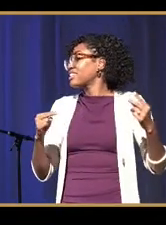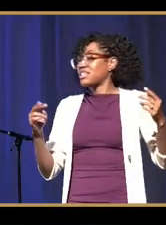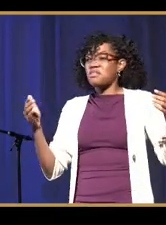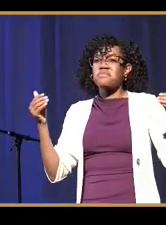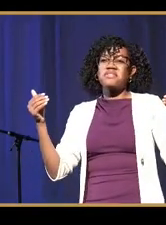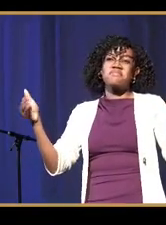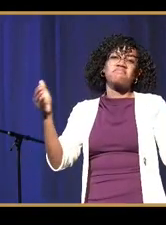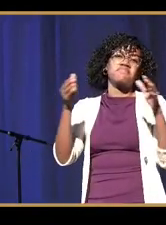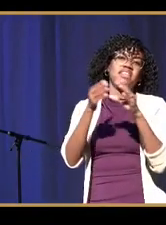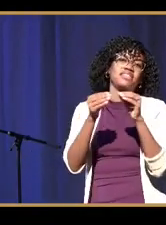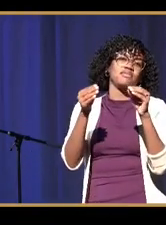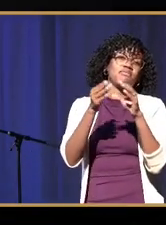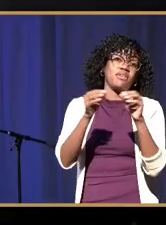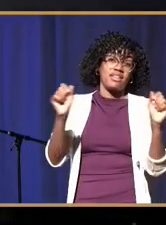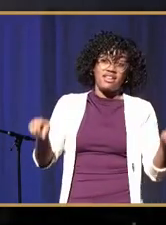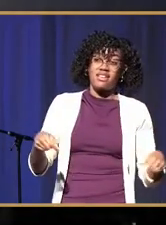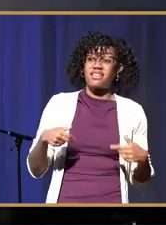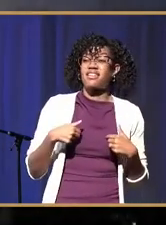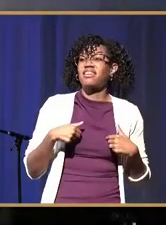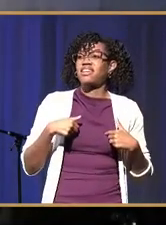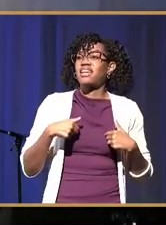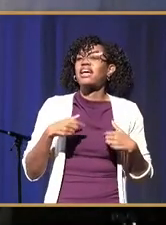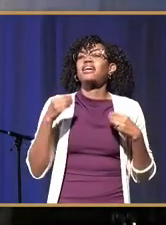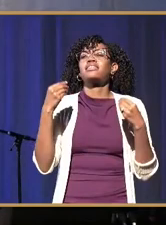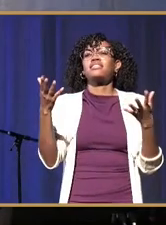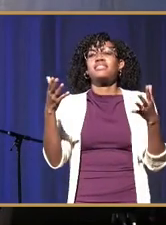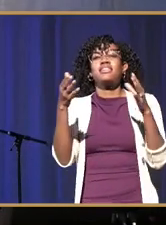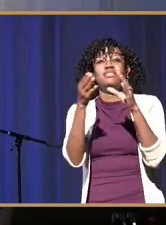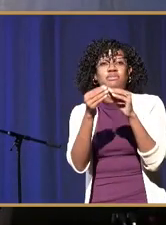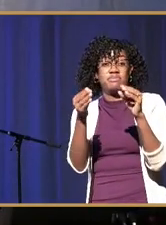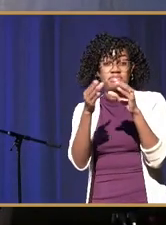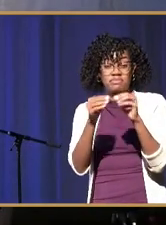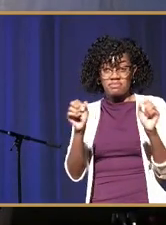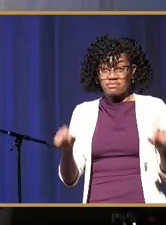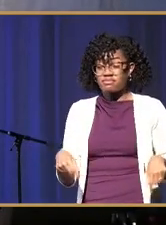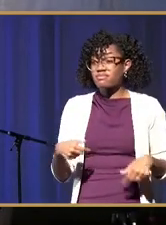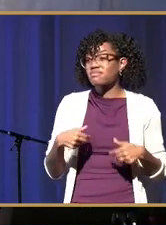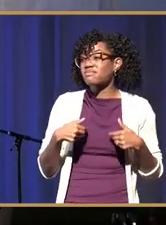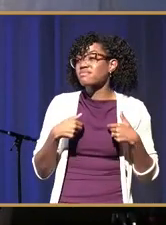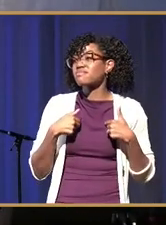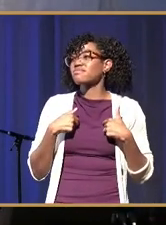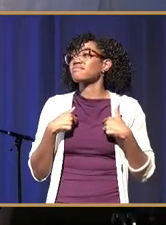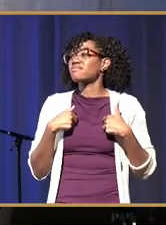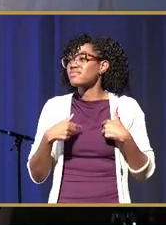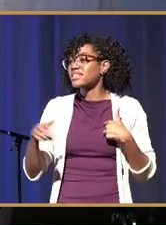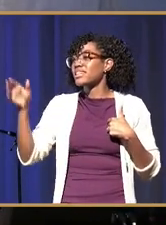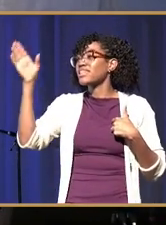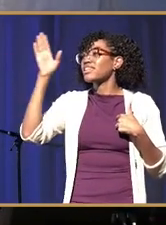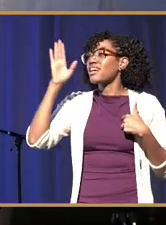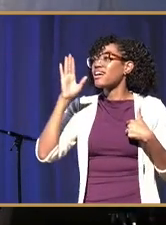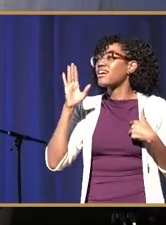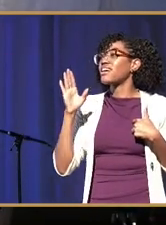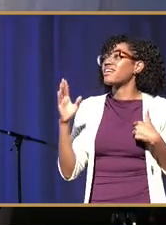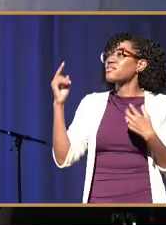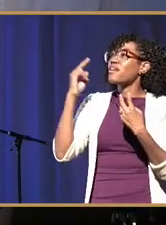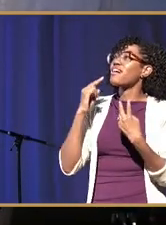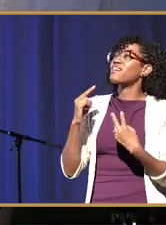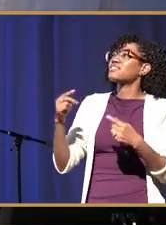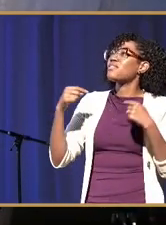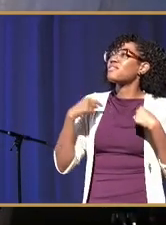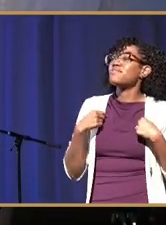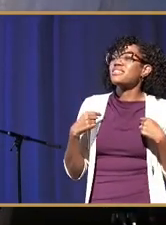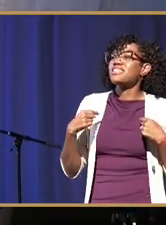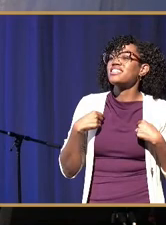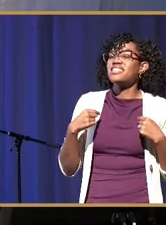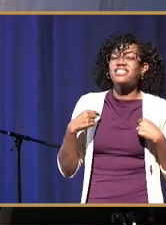testimony? Give a little testimony about how watched over me.